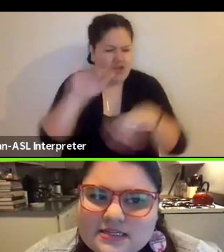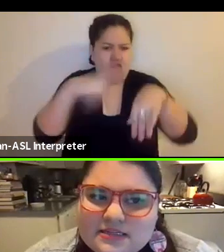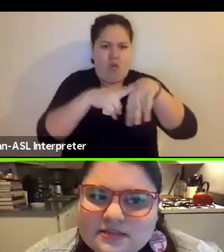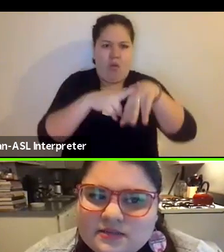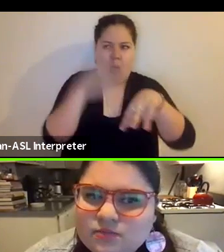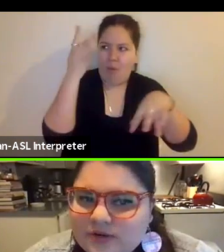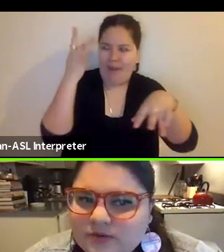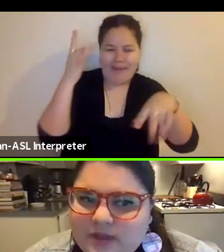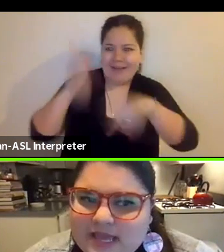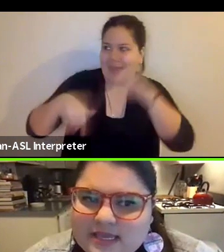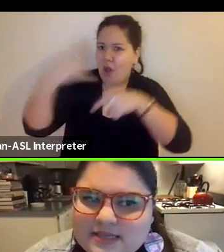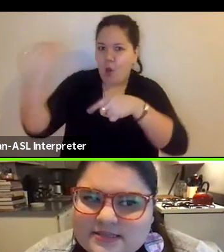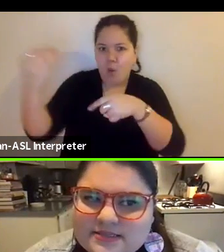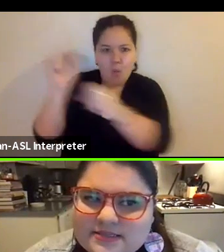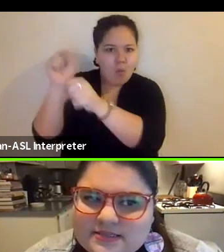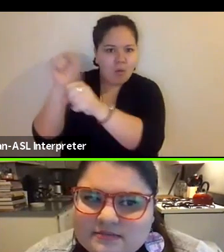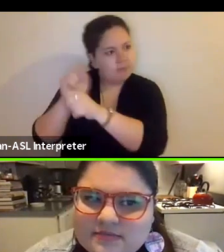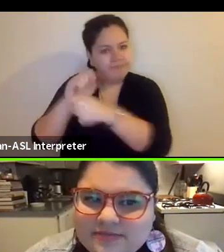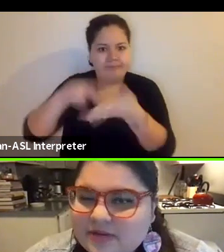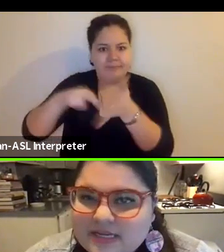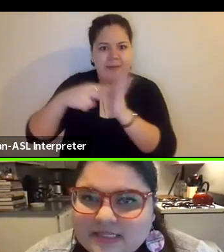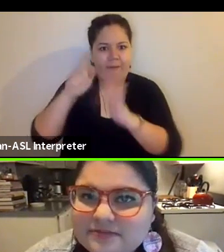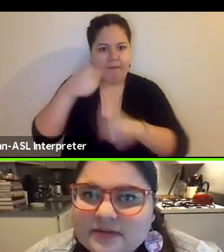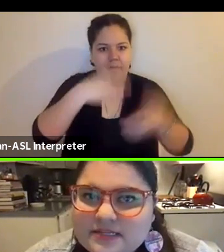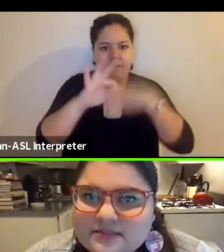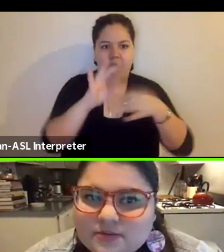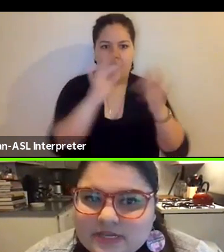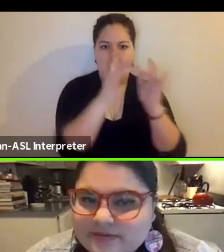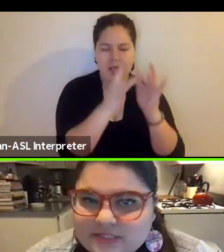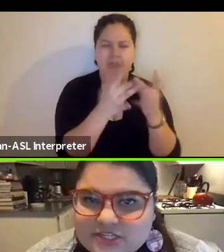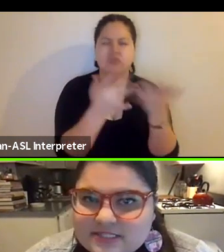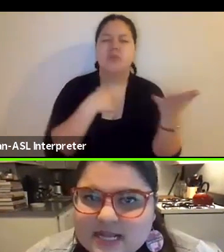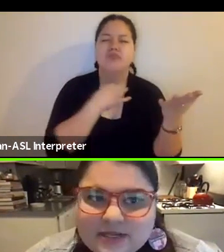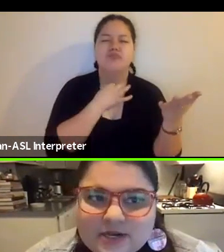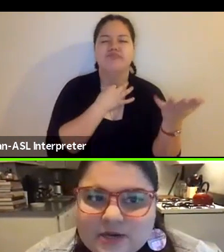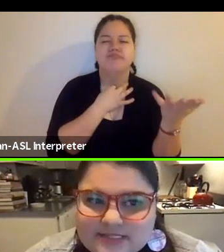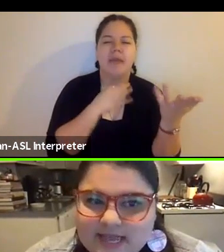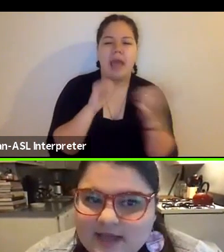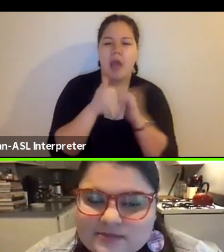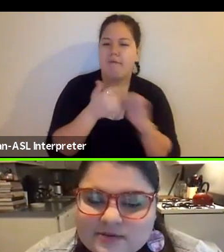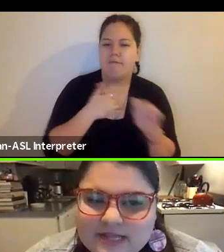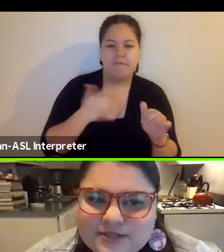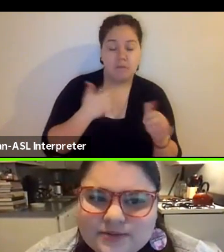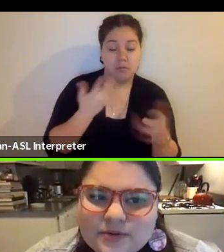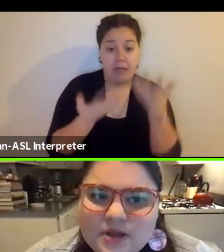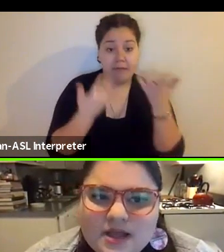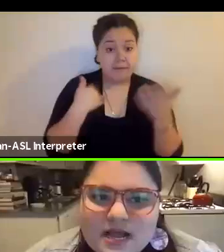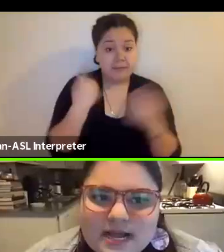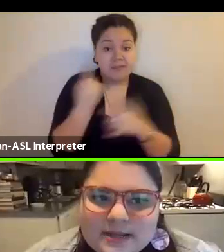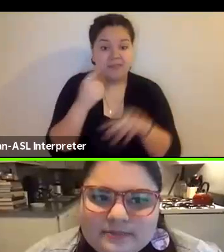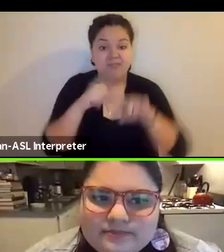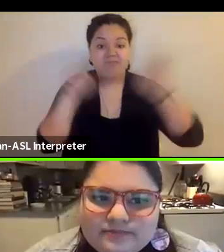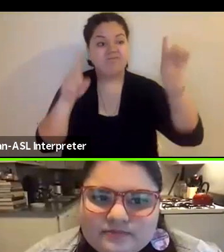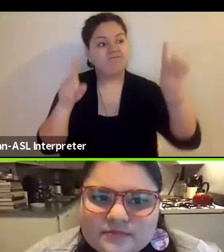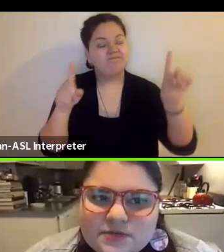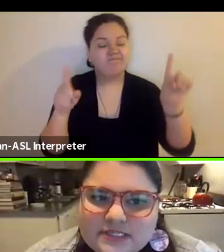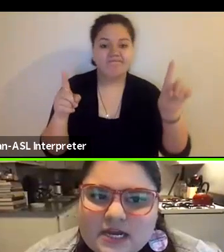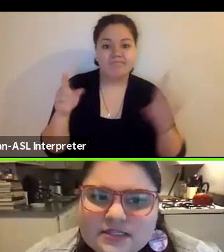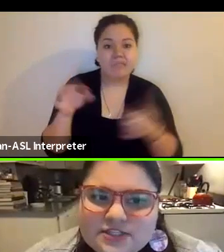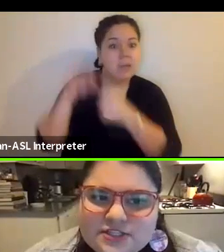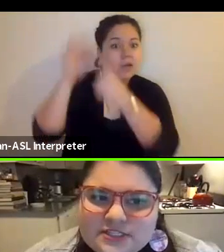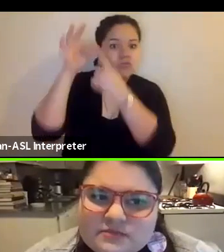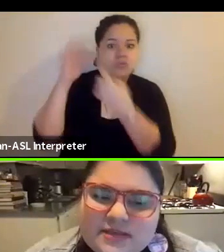And what are ways, if they're any different, or even just to echo as a, yeah, that's what I do,